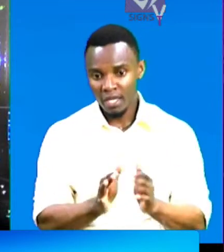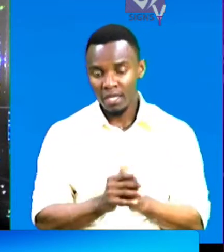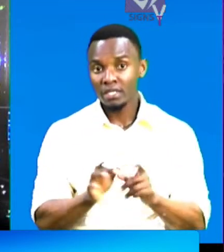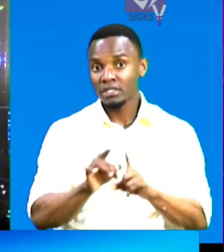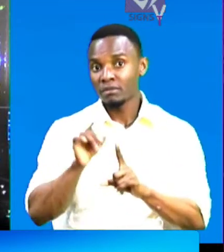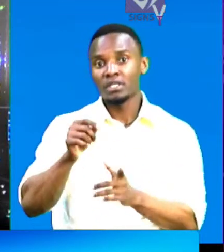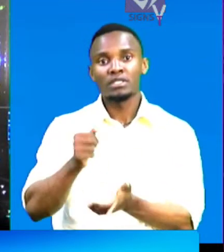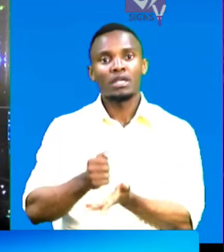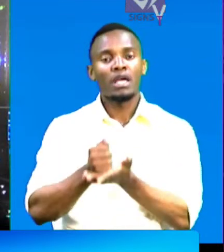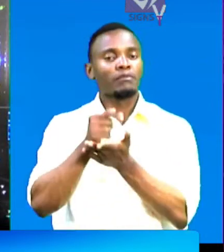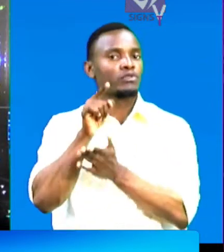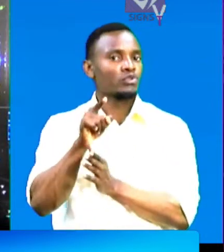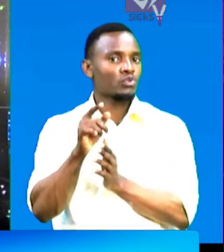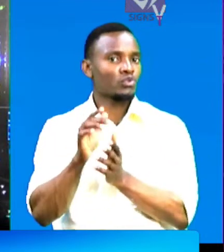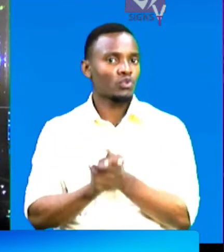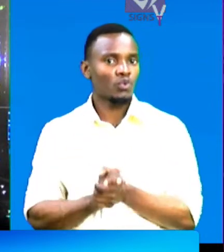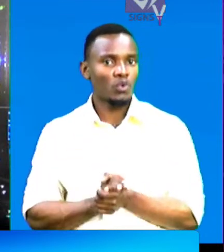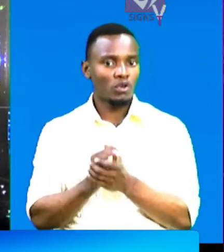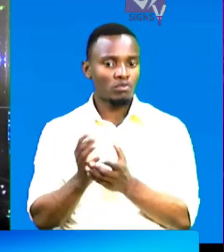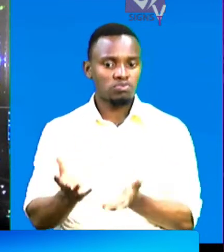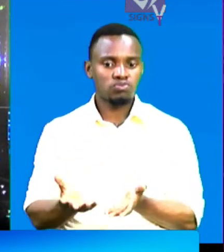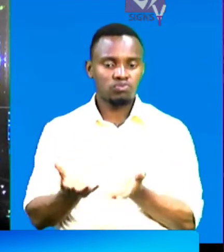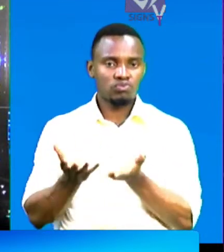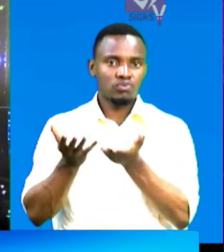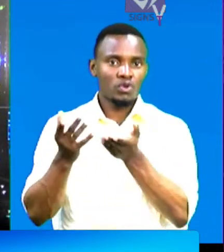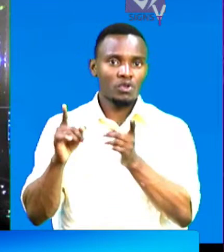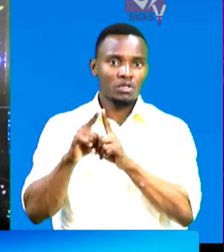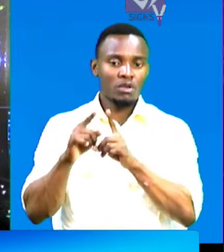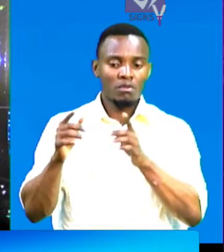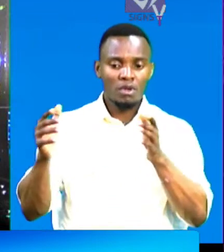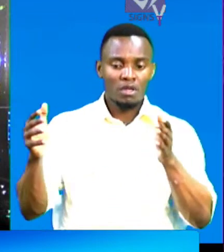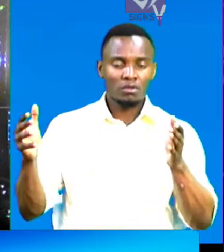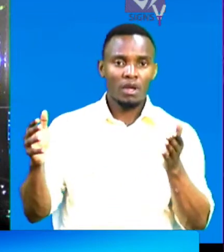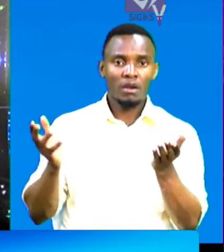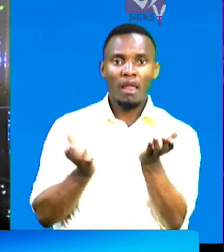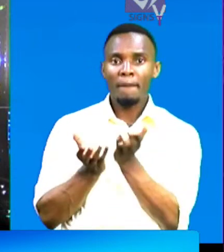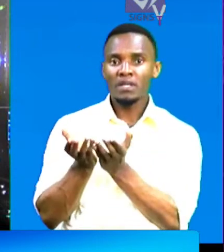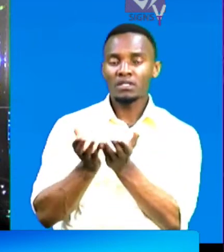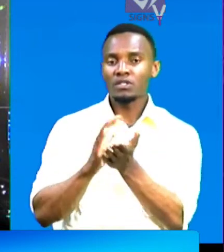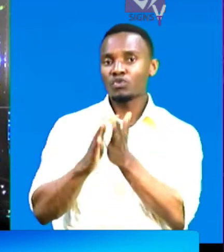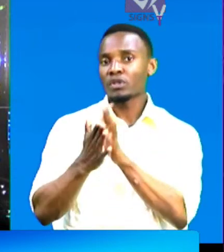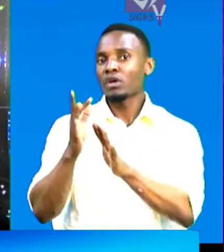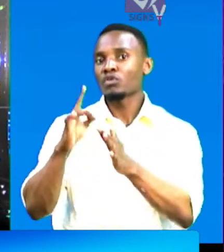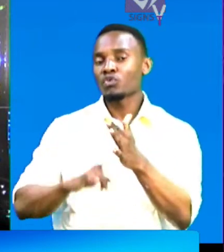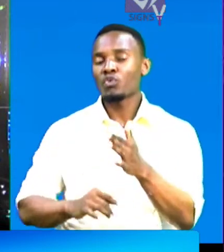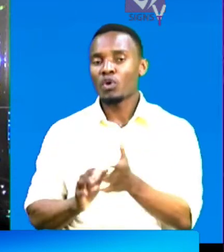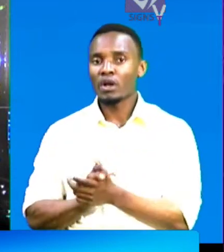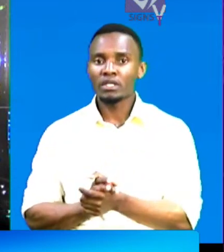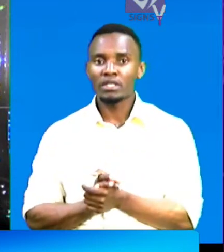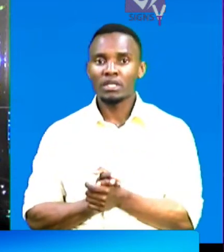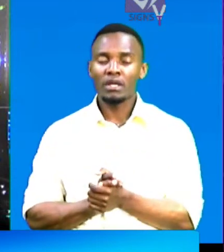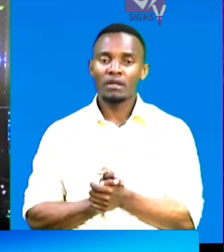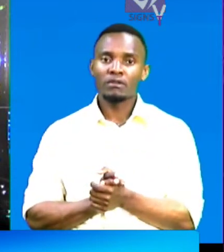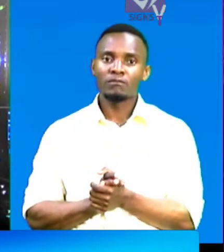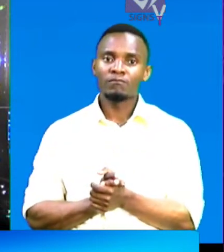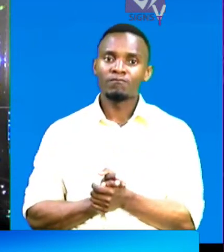to grow and expand your business without taking any additional pain. However,